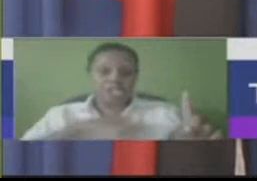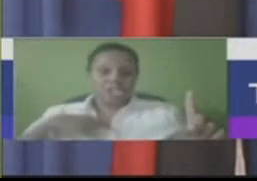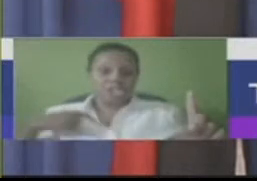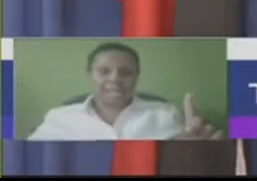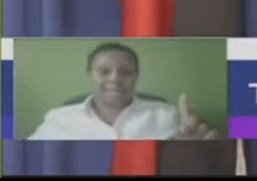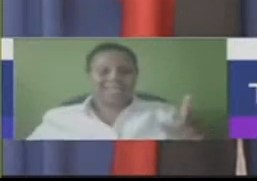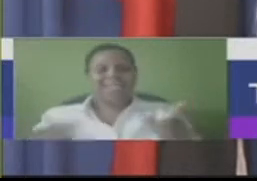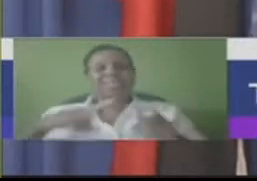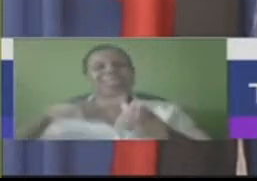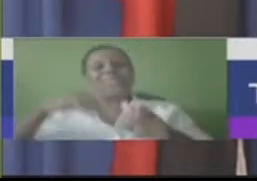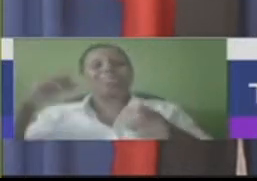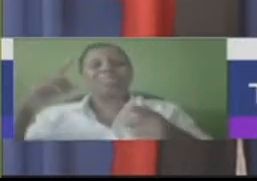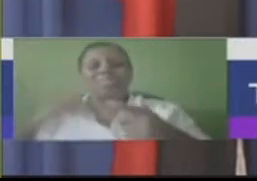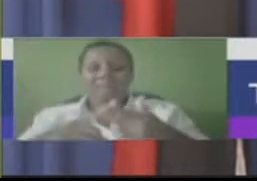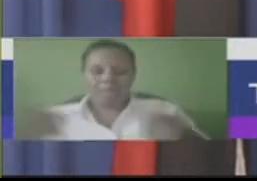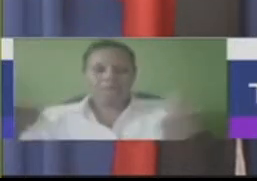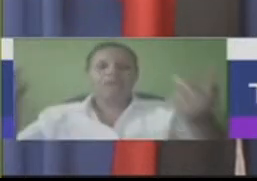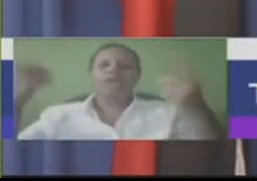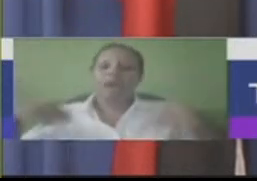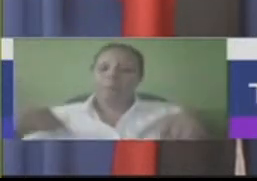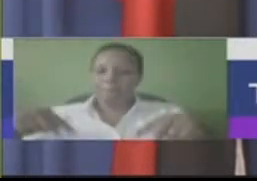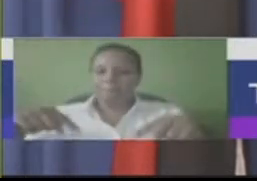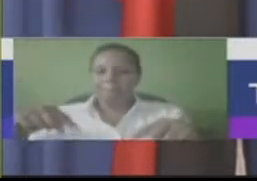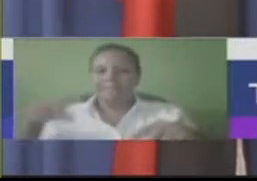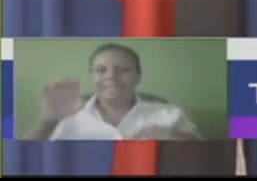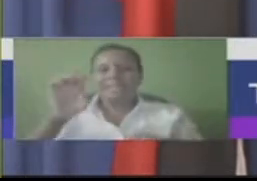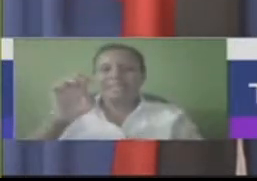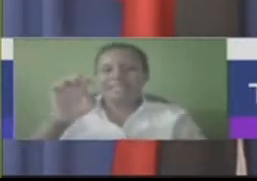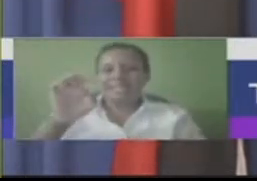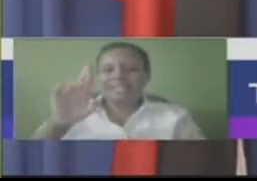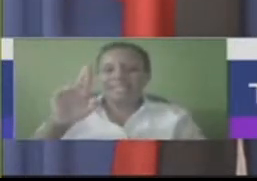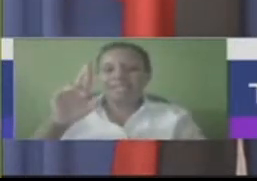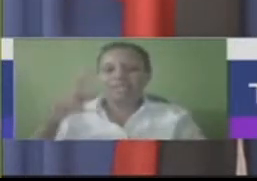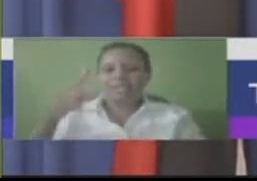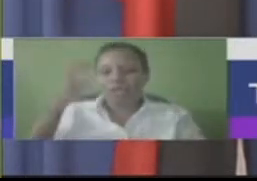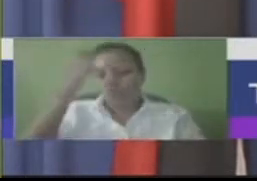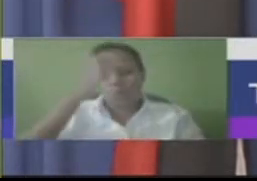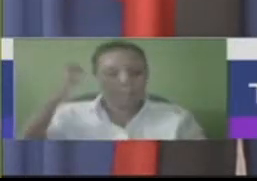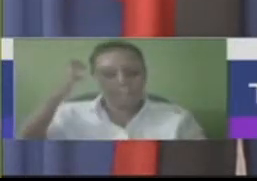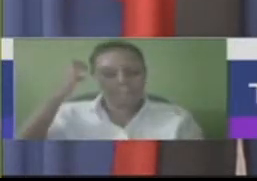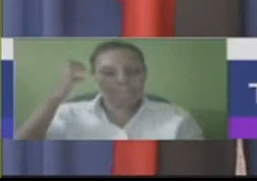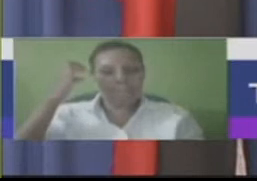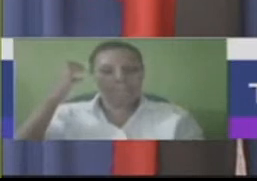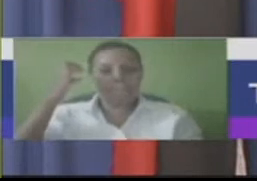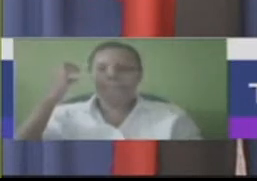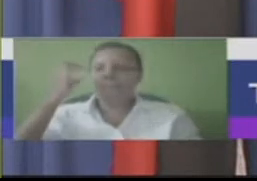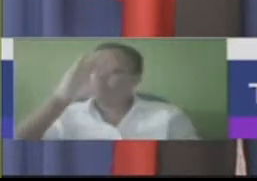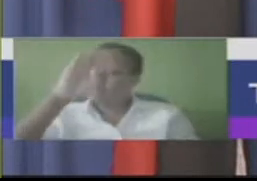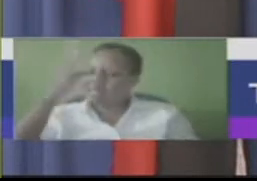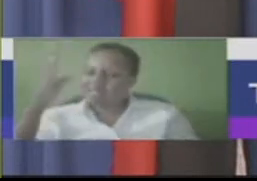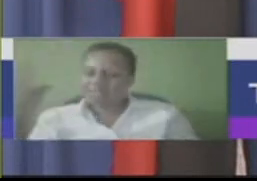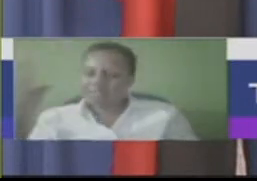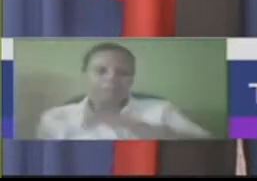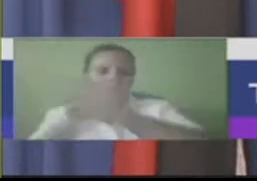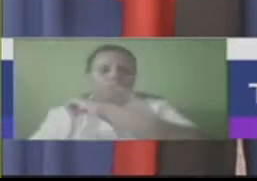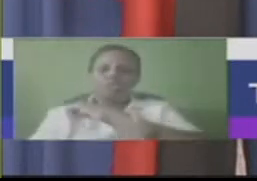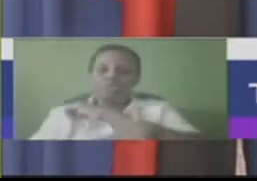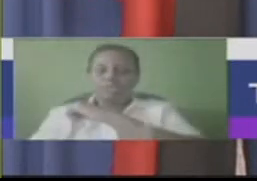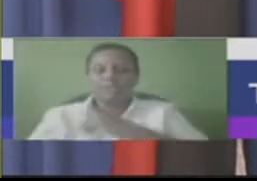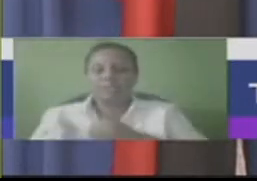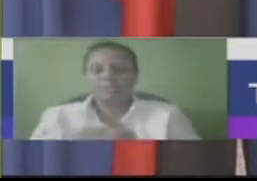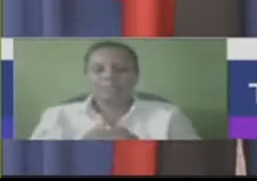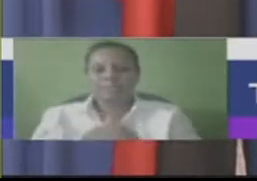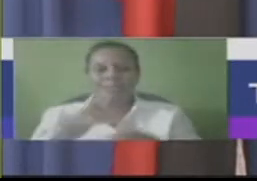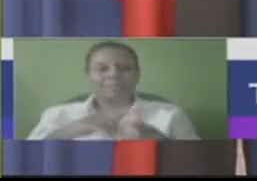from Europe, and we identified a number of European countries. And then later on, it was just closing the border against all